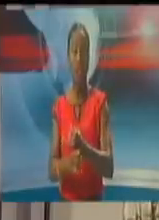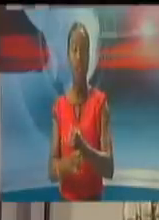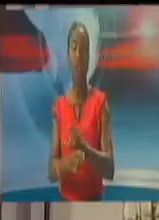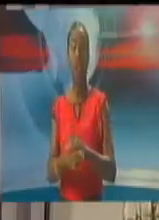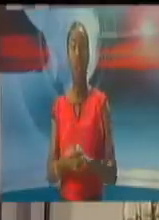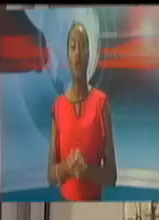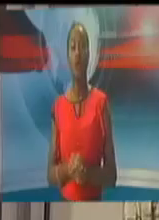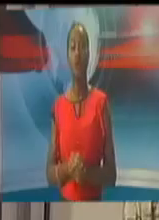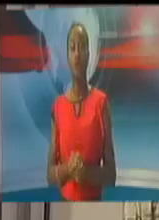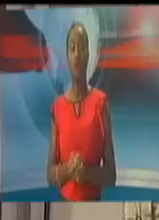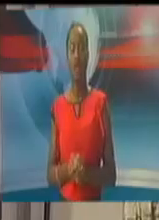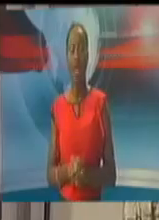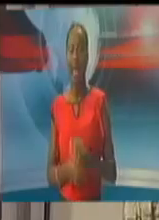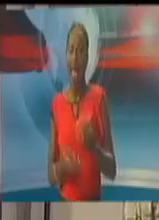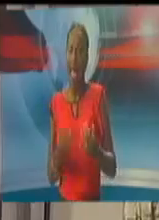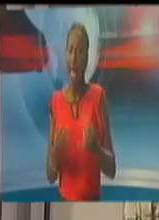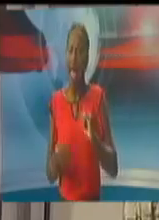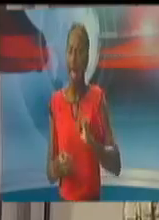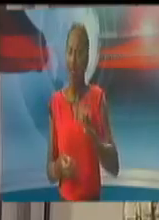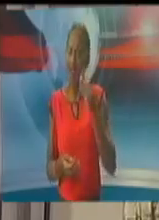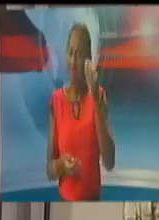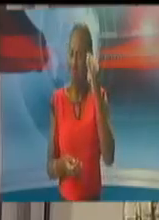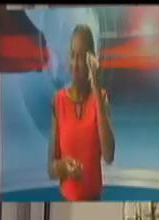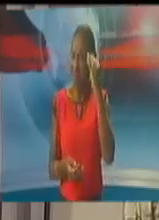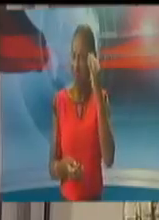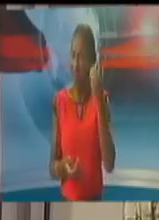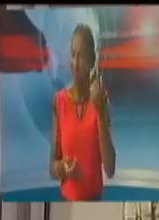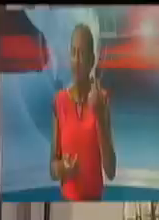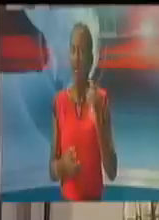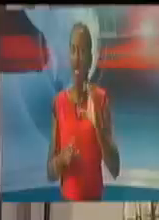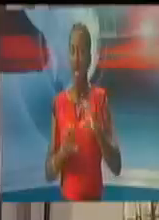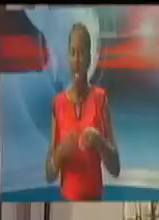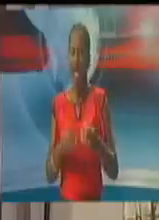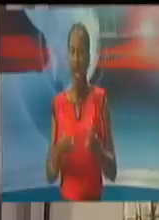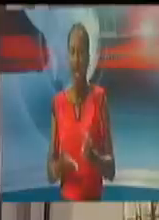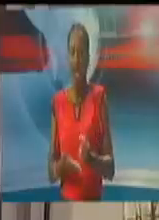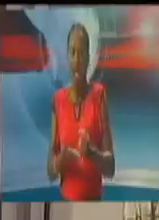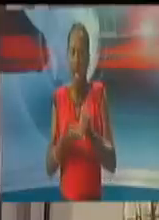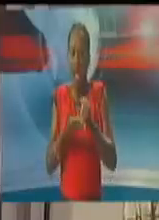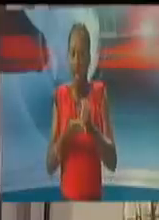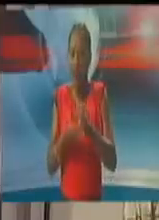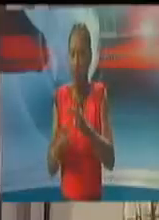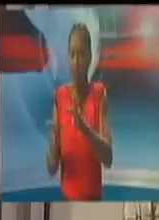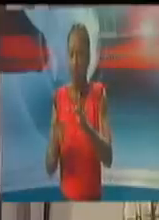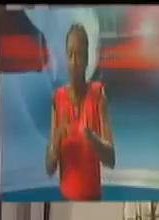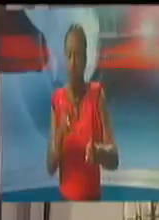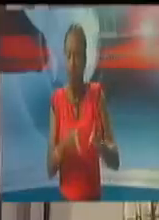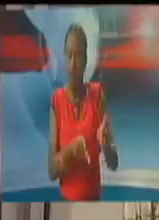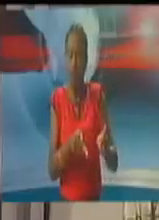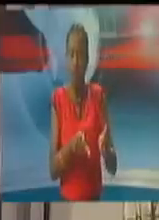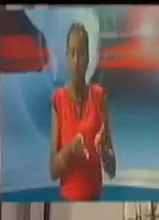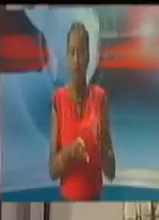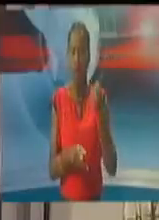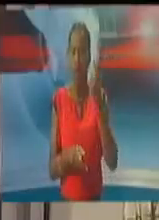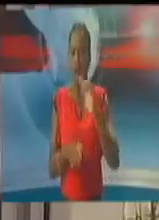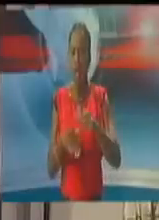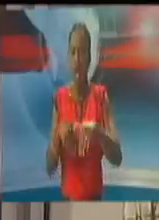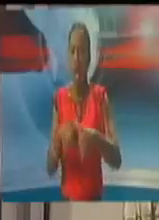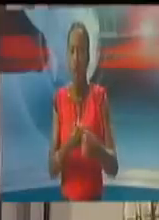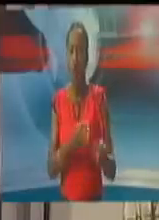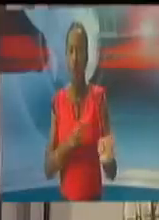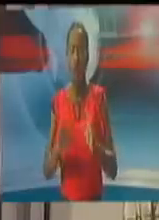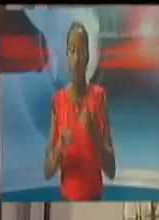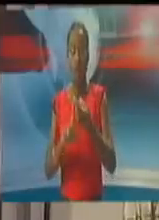should guide the population as to how we conduct ourselves from now until April 30th